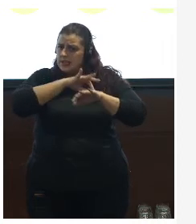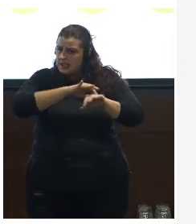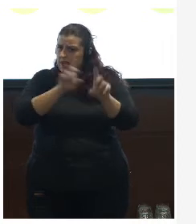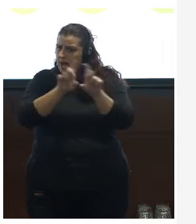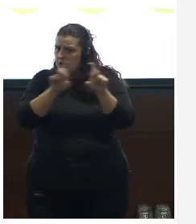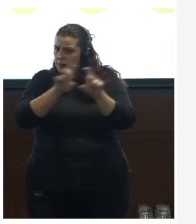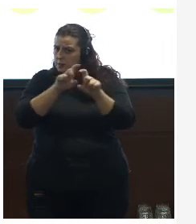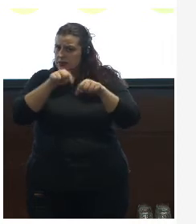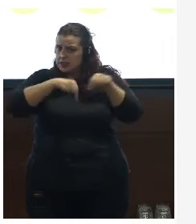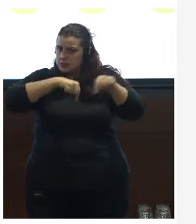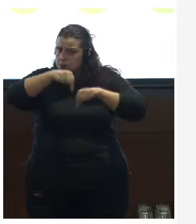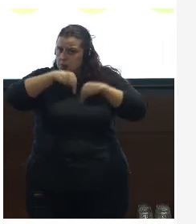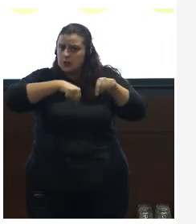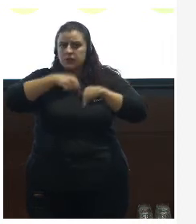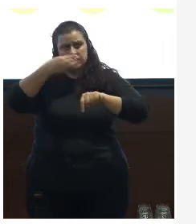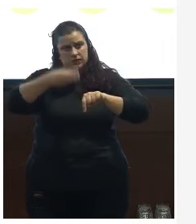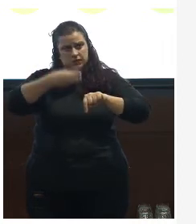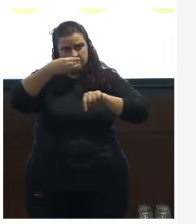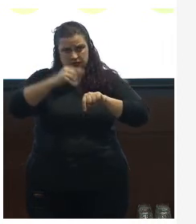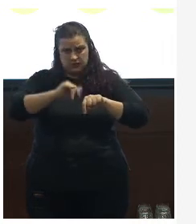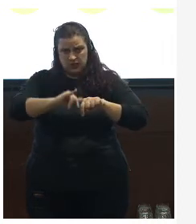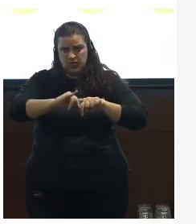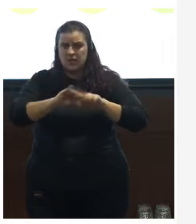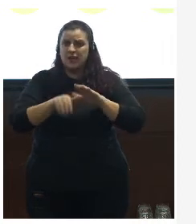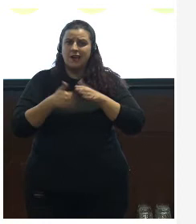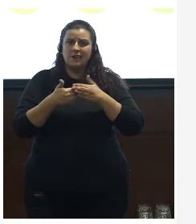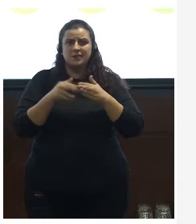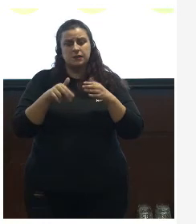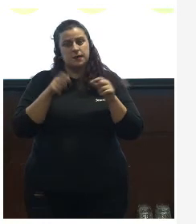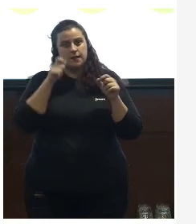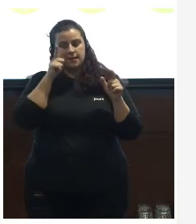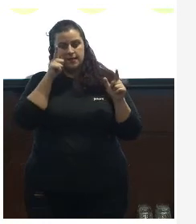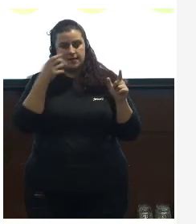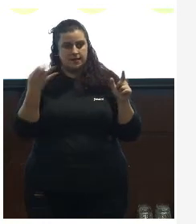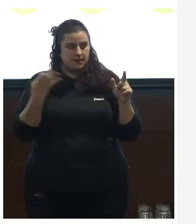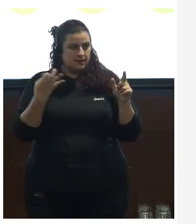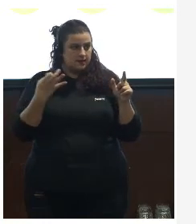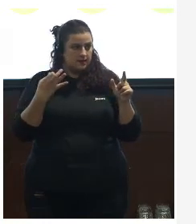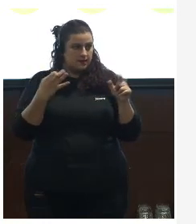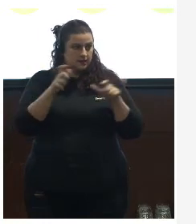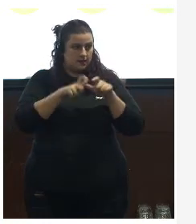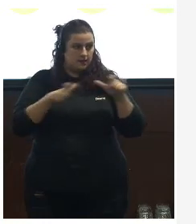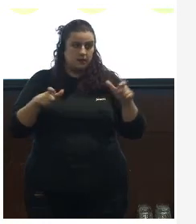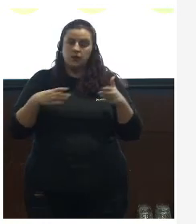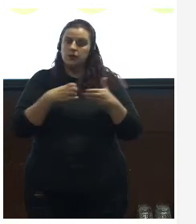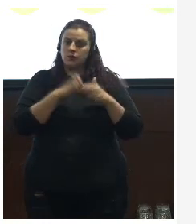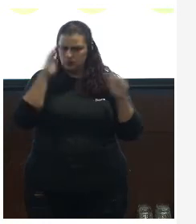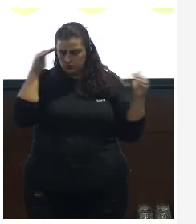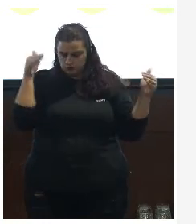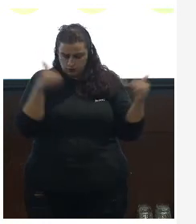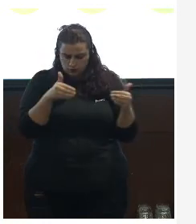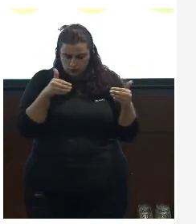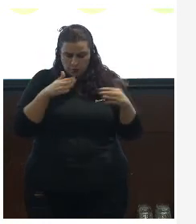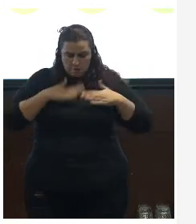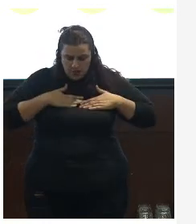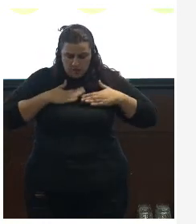out there. We also notice that everybody's very much focused on their own market, and